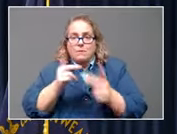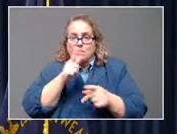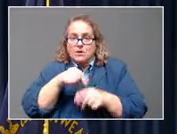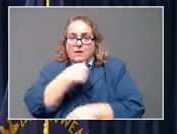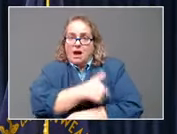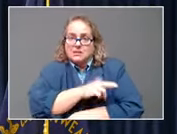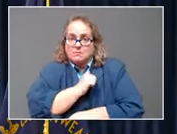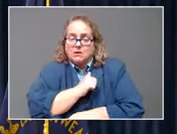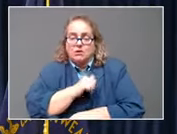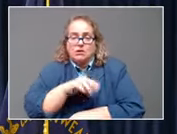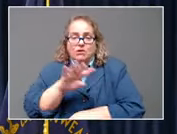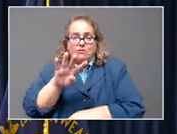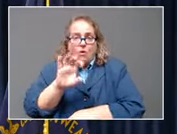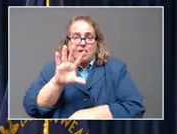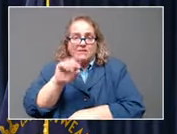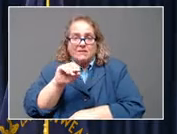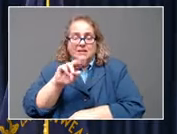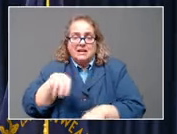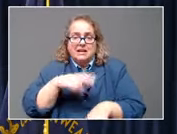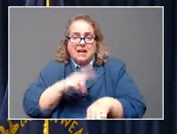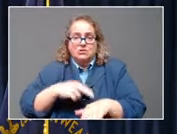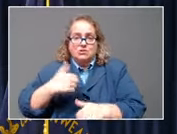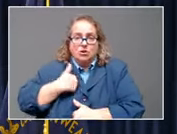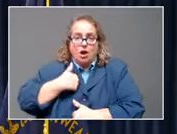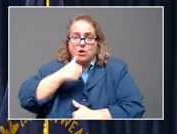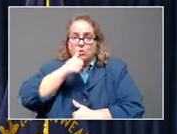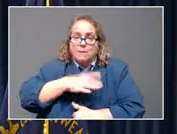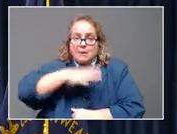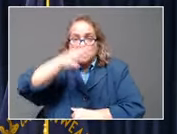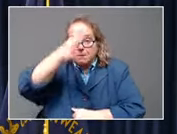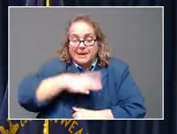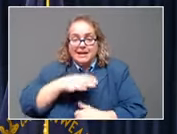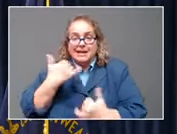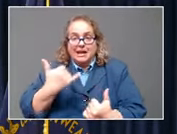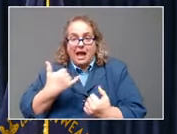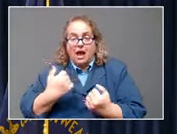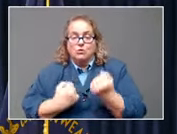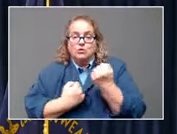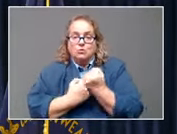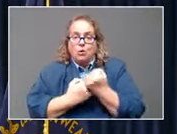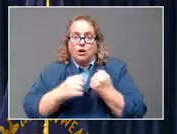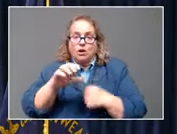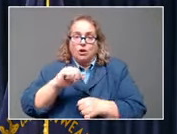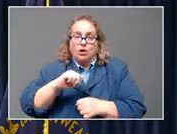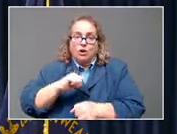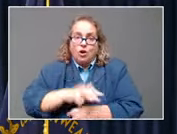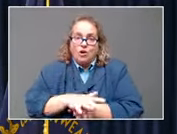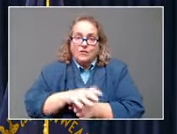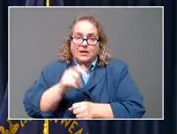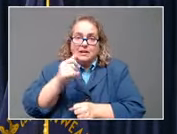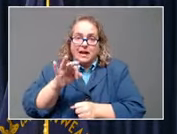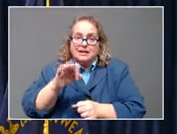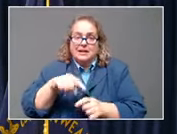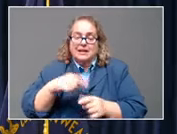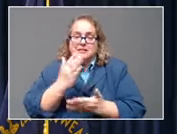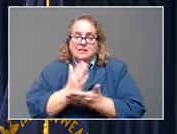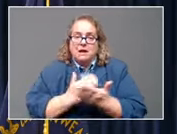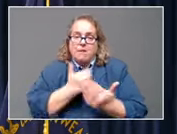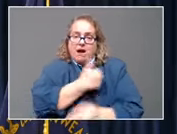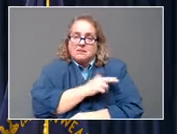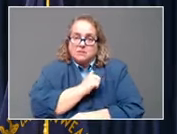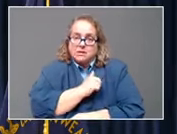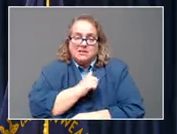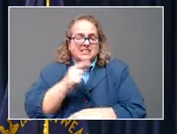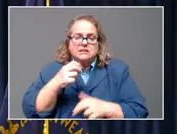National Guard women and men are currently supporting the COVID-19 response in healthcare facilities. It's a tough time to work in a